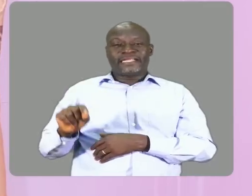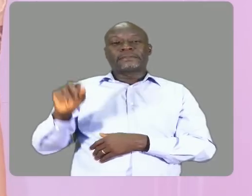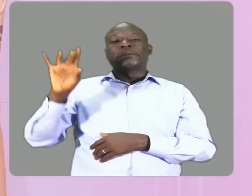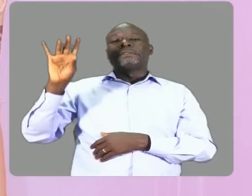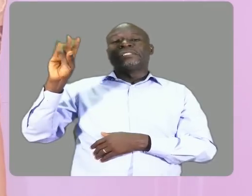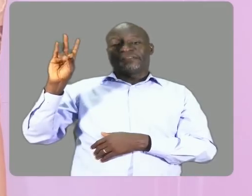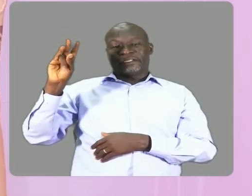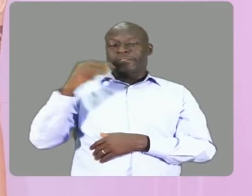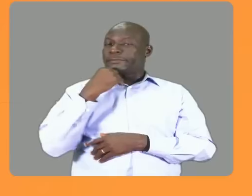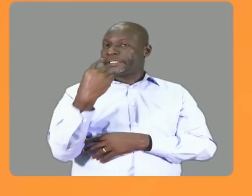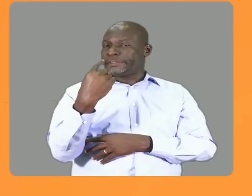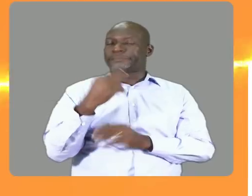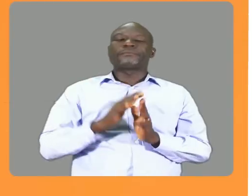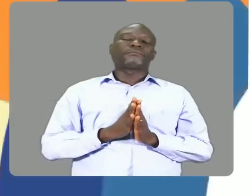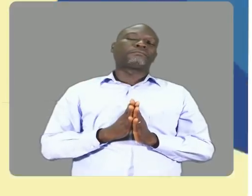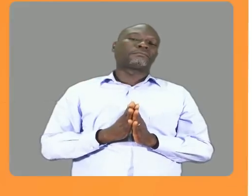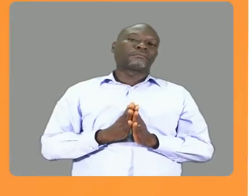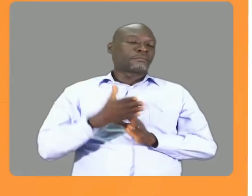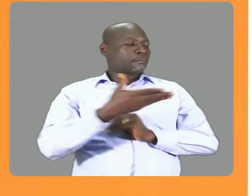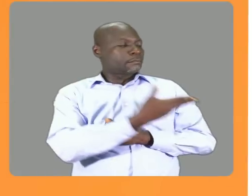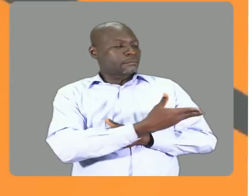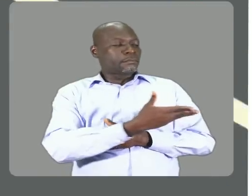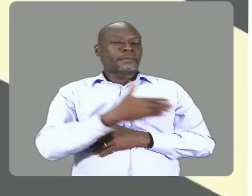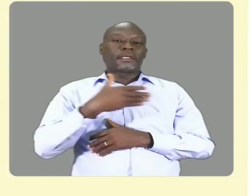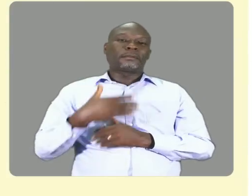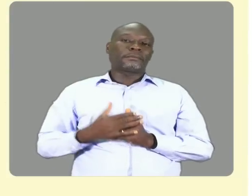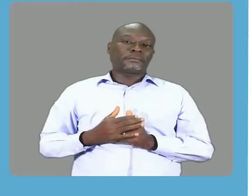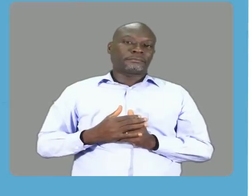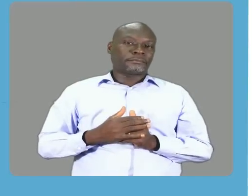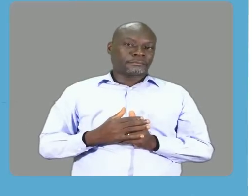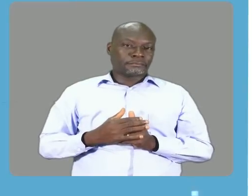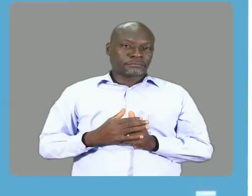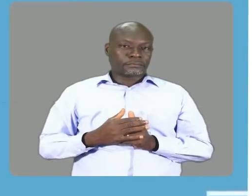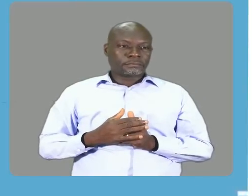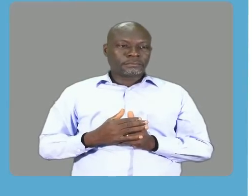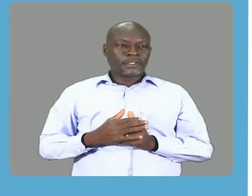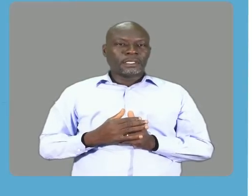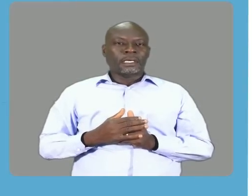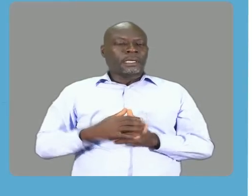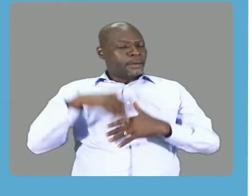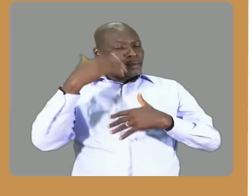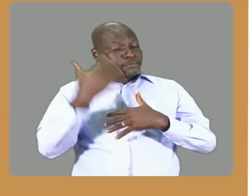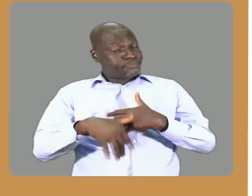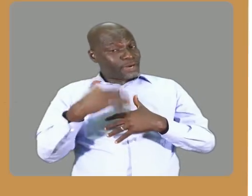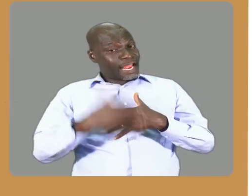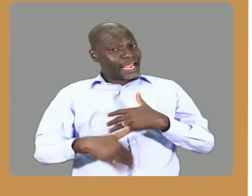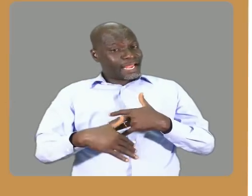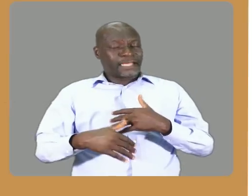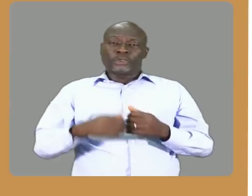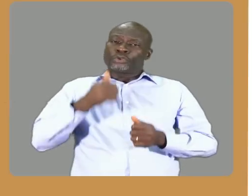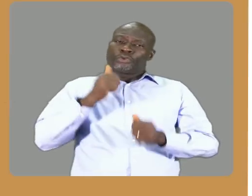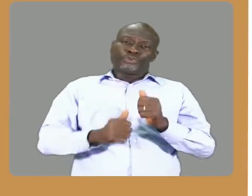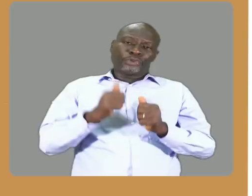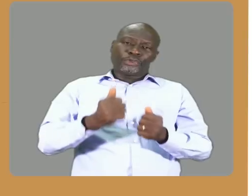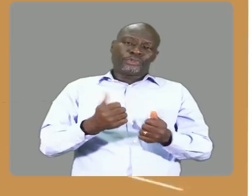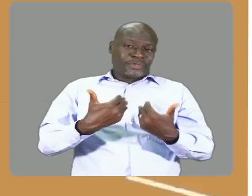17. Wase. Bread gained by deceit is sweet to a man.